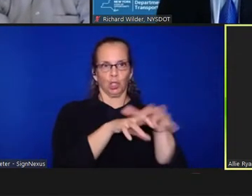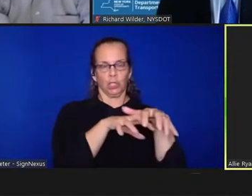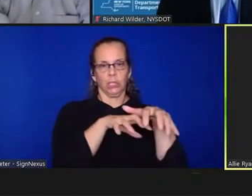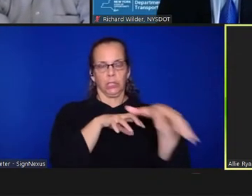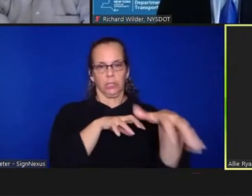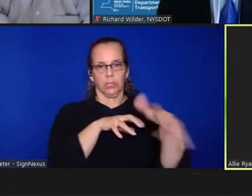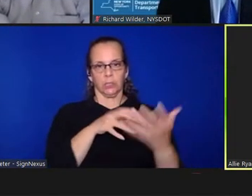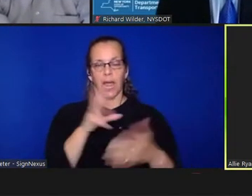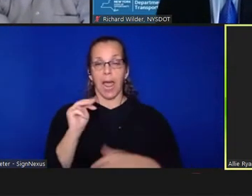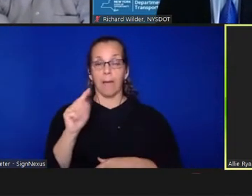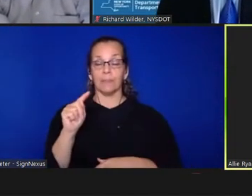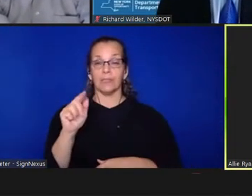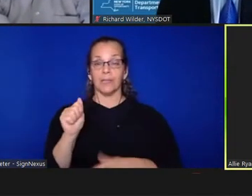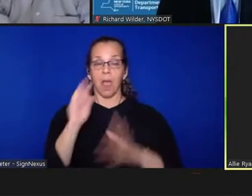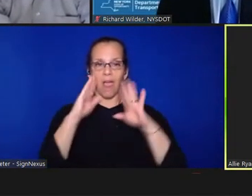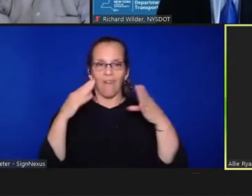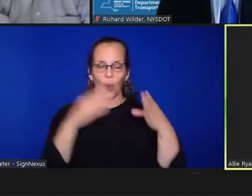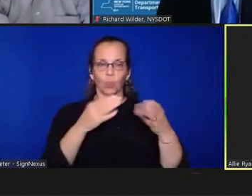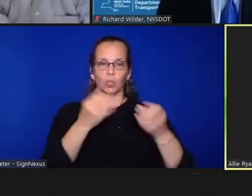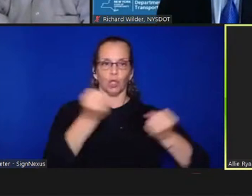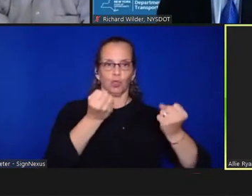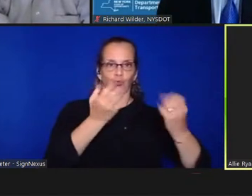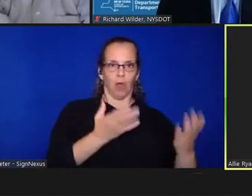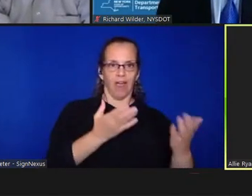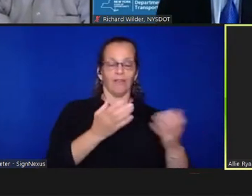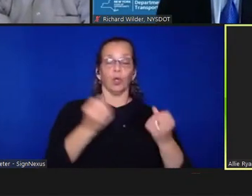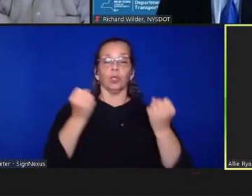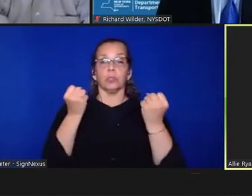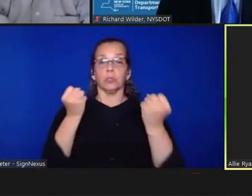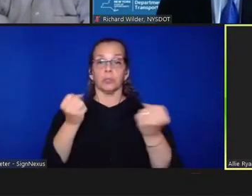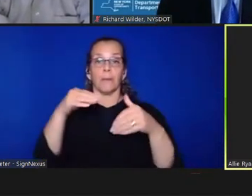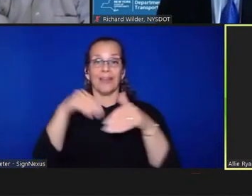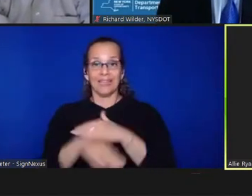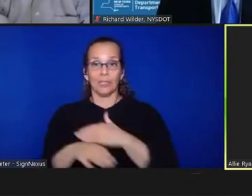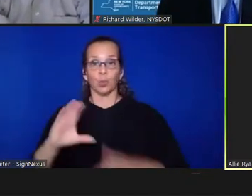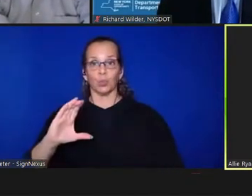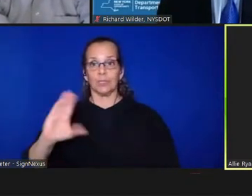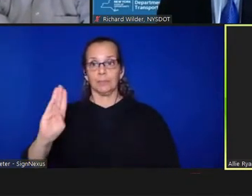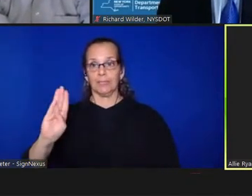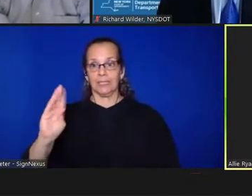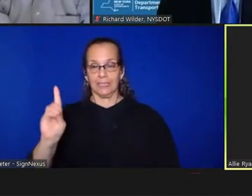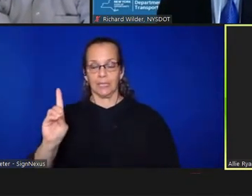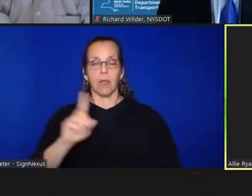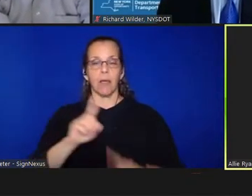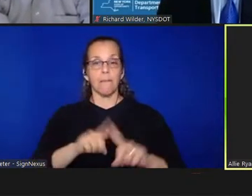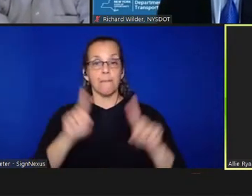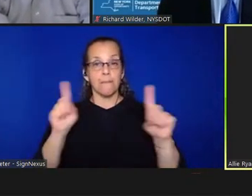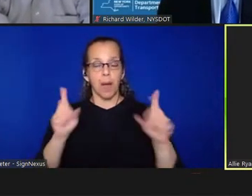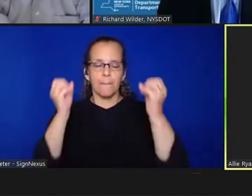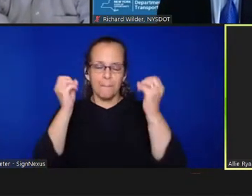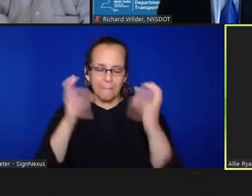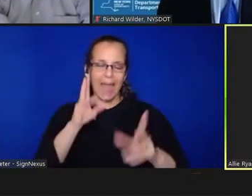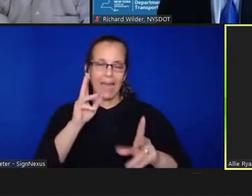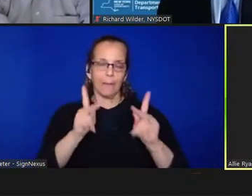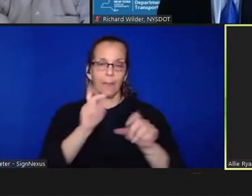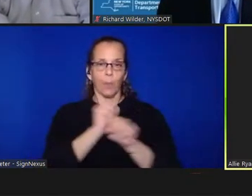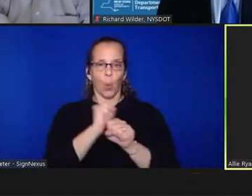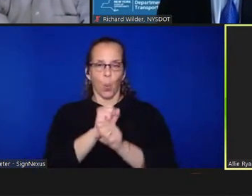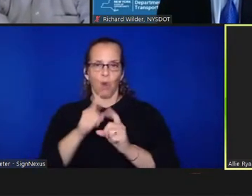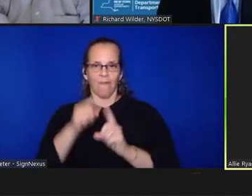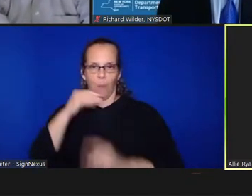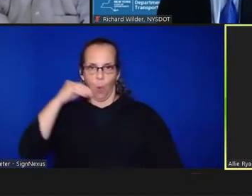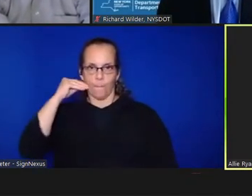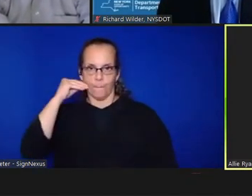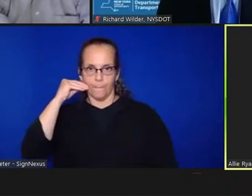focuses on drivers coming into the central business district yet many people are working remotely and according